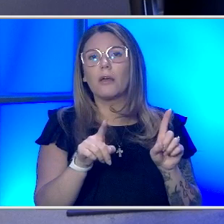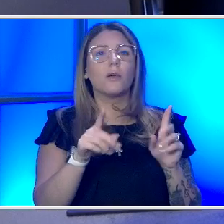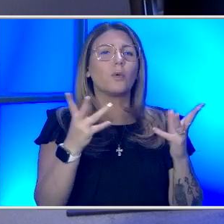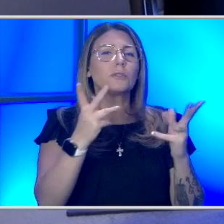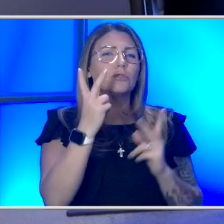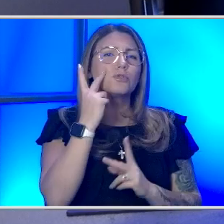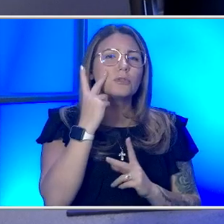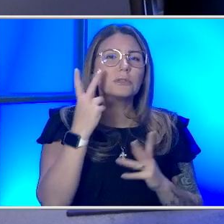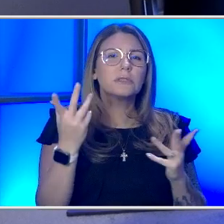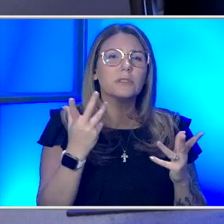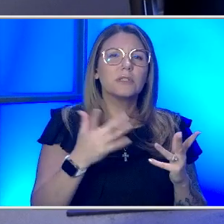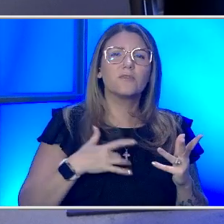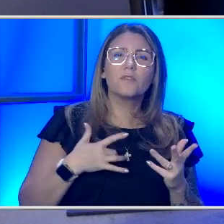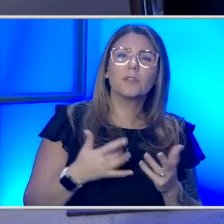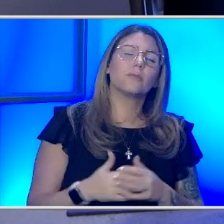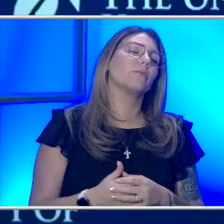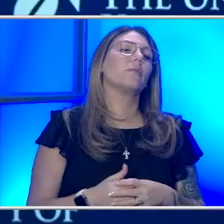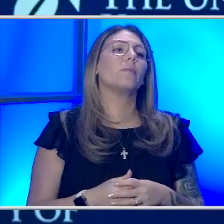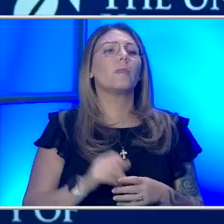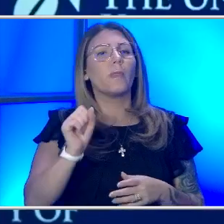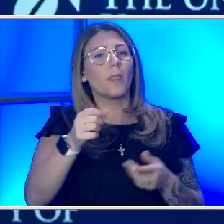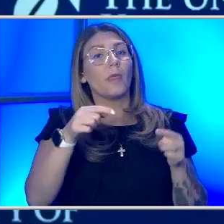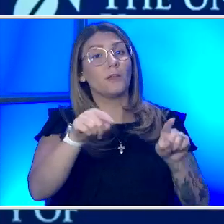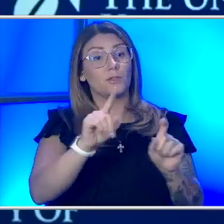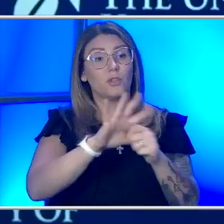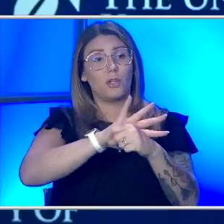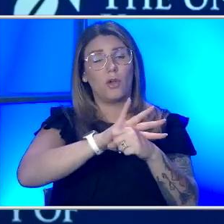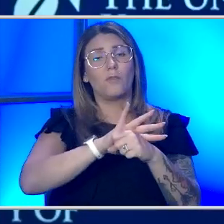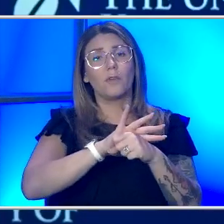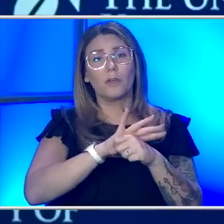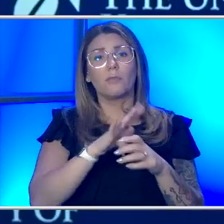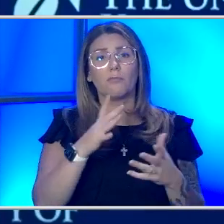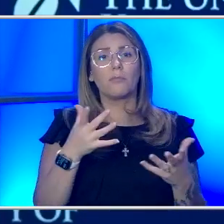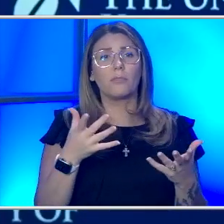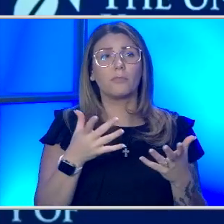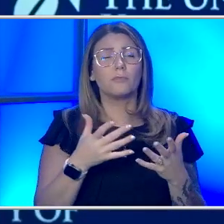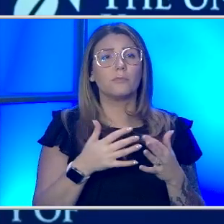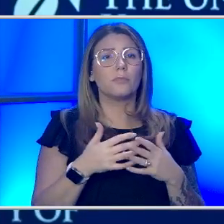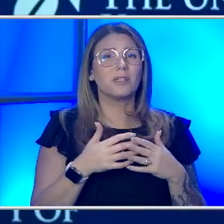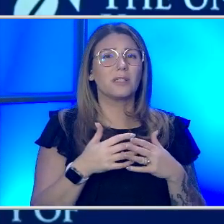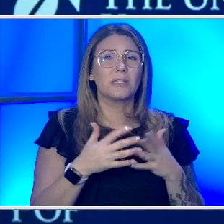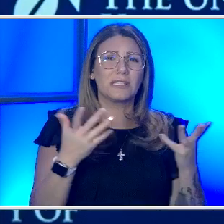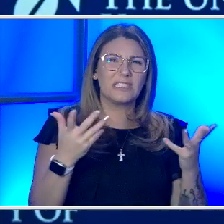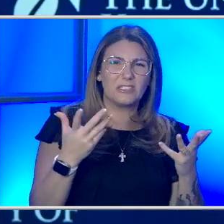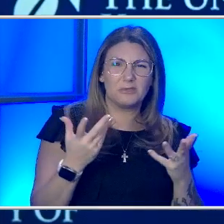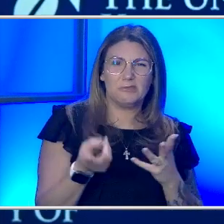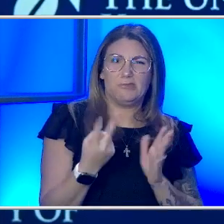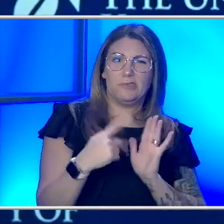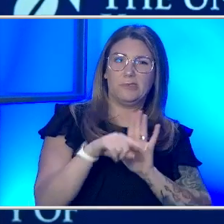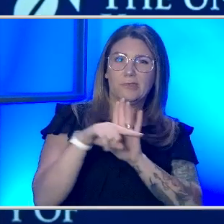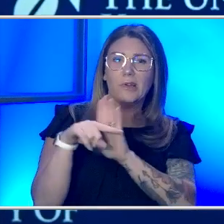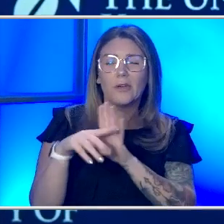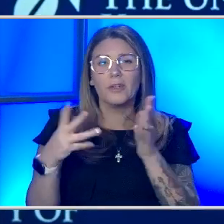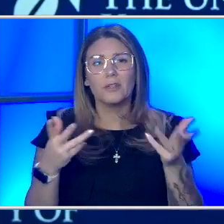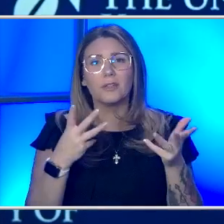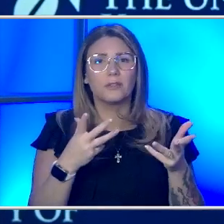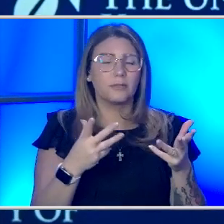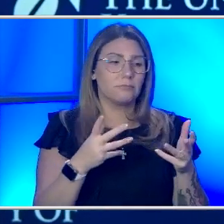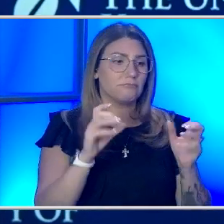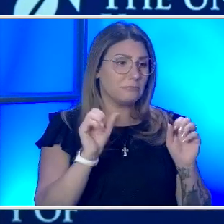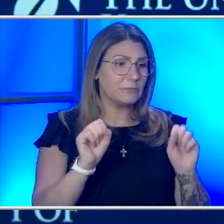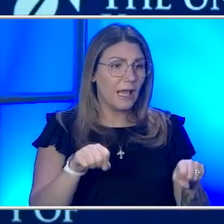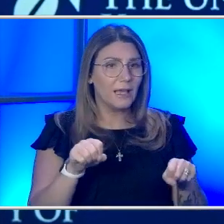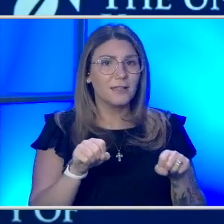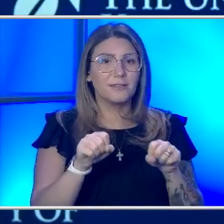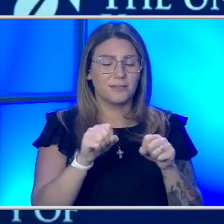sense? Yeah, during COVID, I mean, there was a double-edged sword there, right? So number one, yes, blood was down, but we're using a little bit